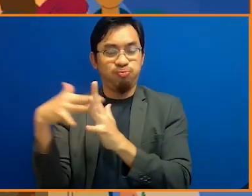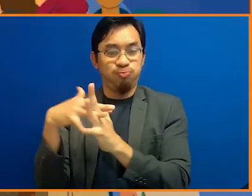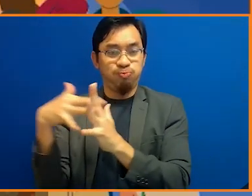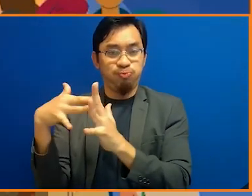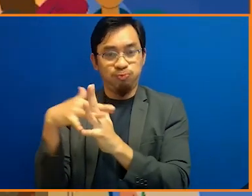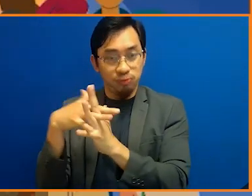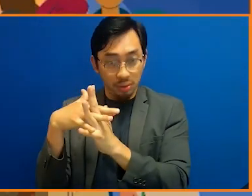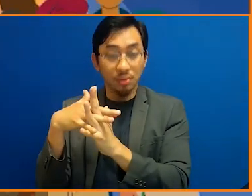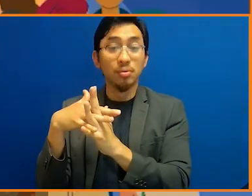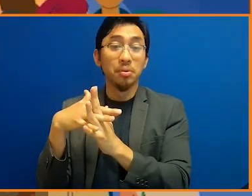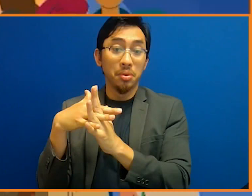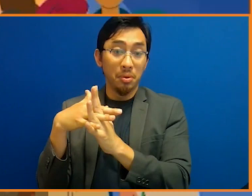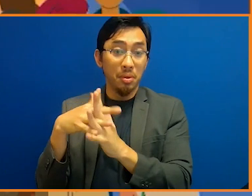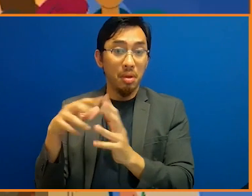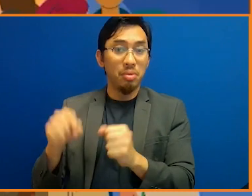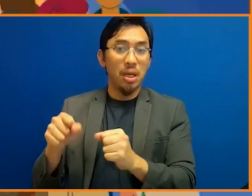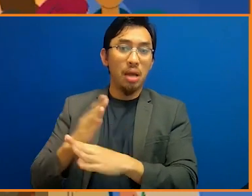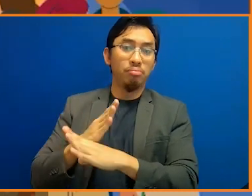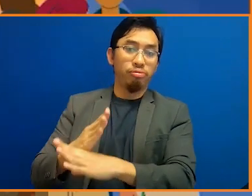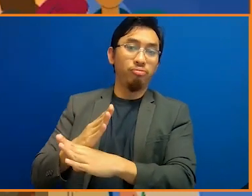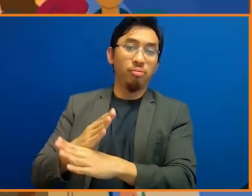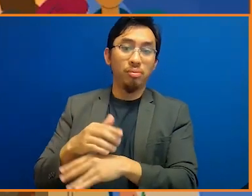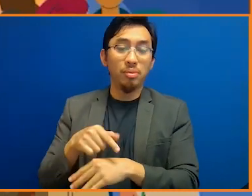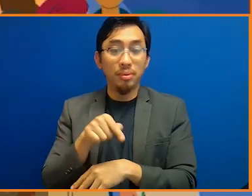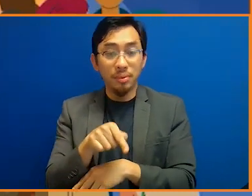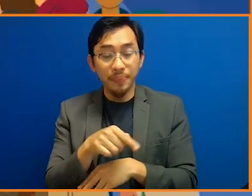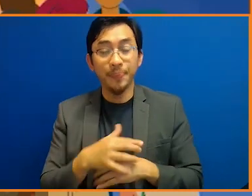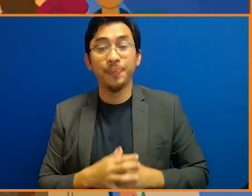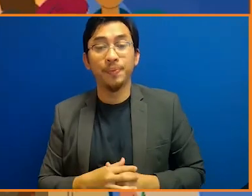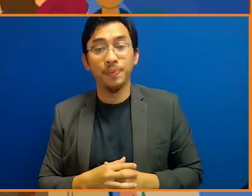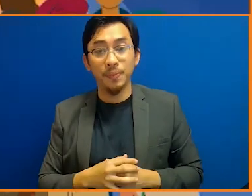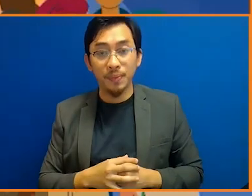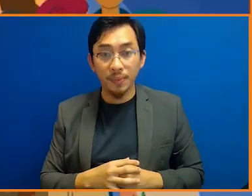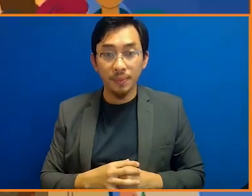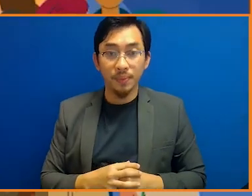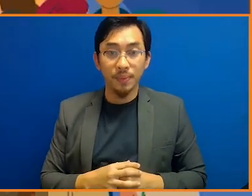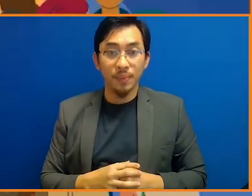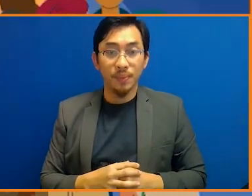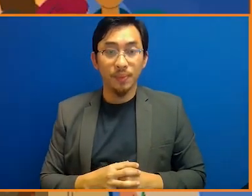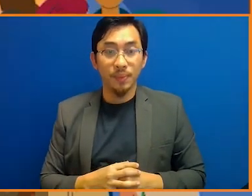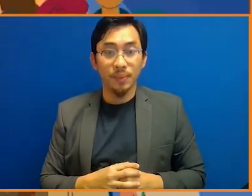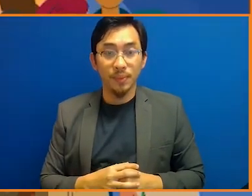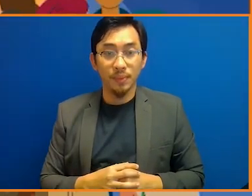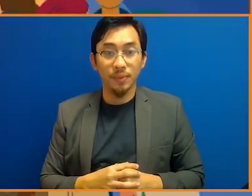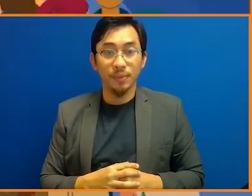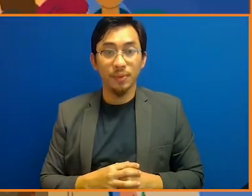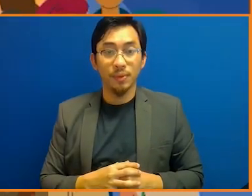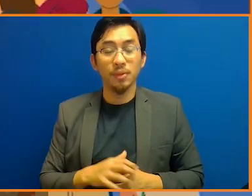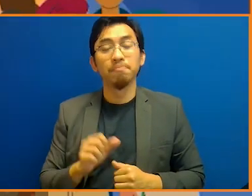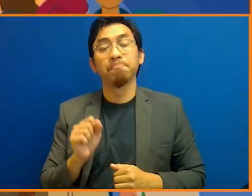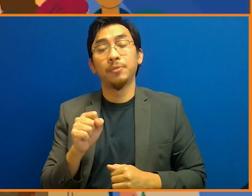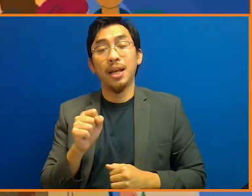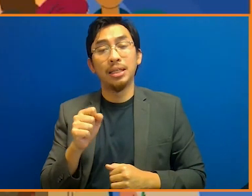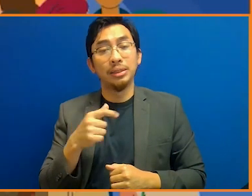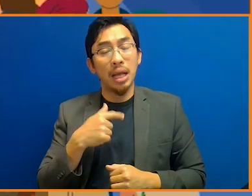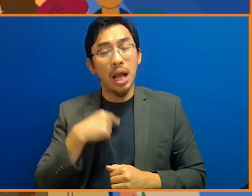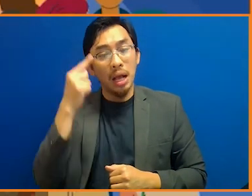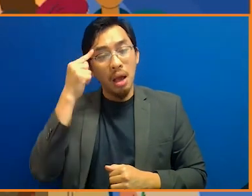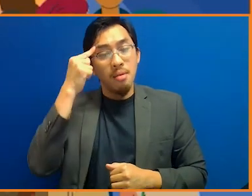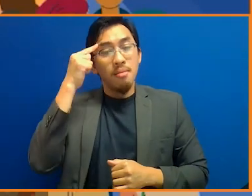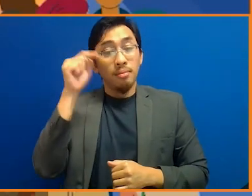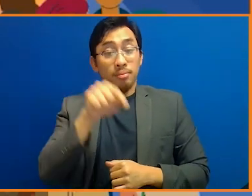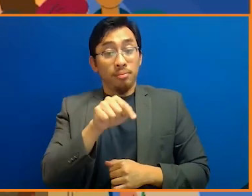forest. Yeah, but it was luckily by chance stopped or blocked by this highway. So we got